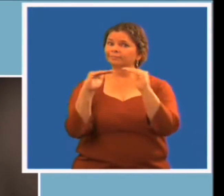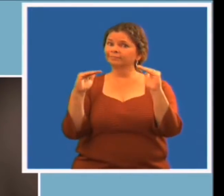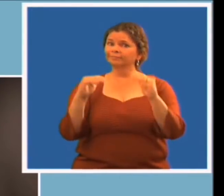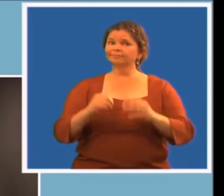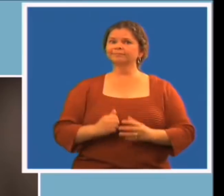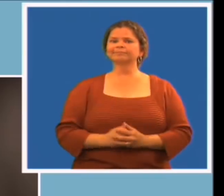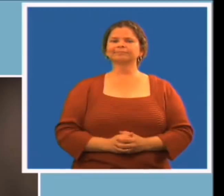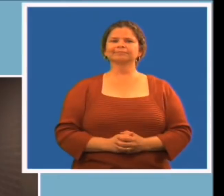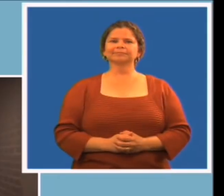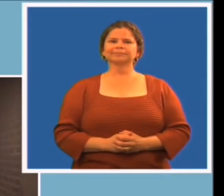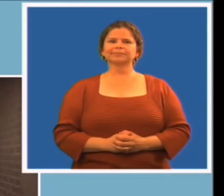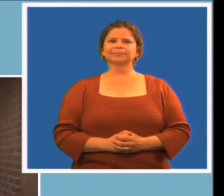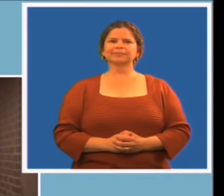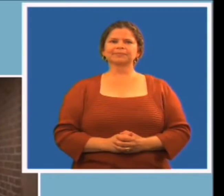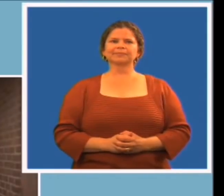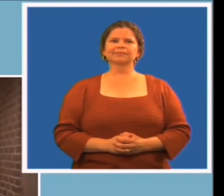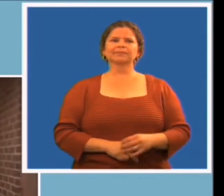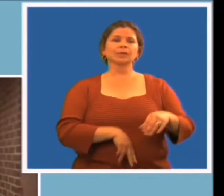equality of opportunity.